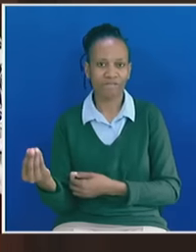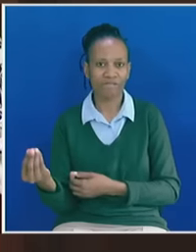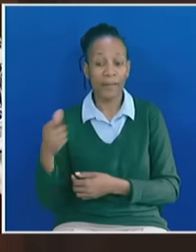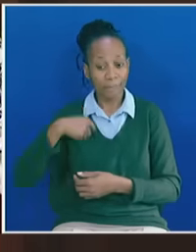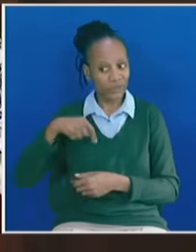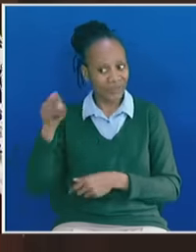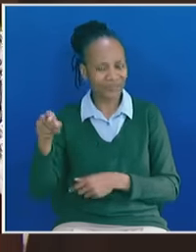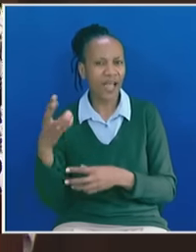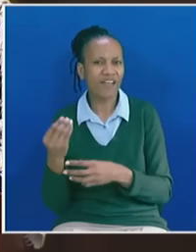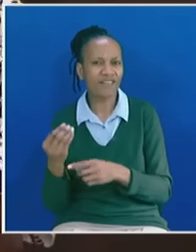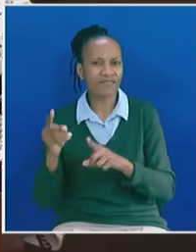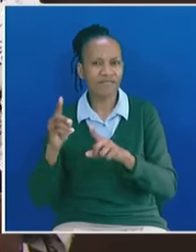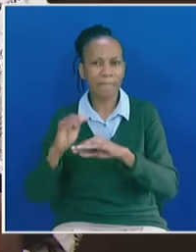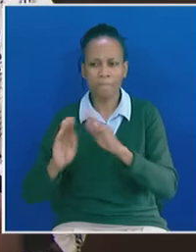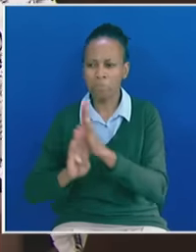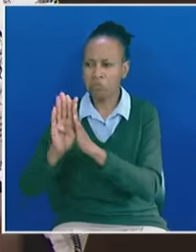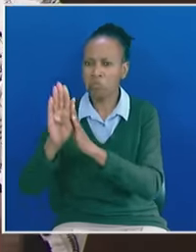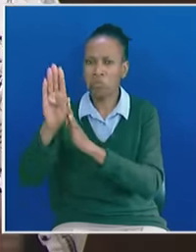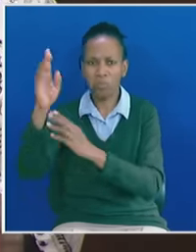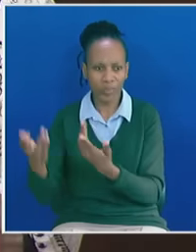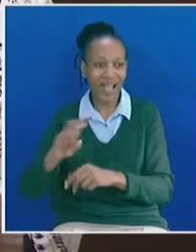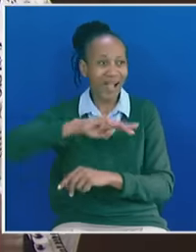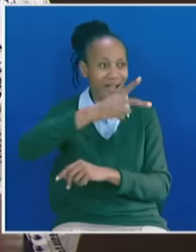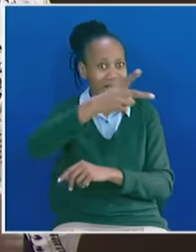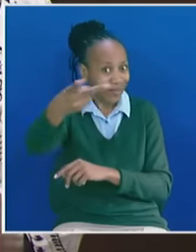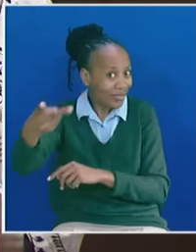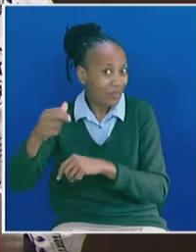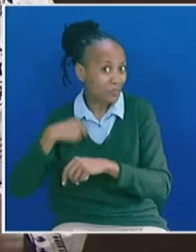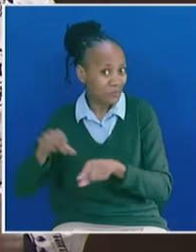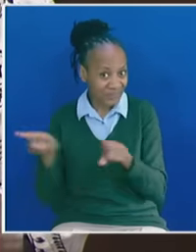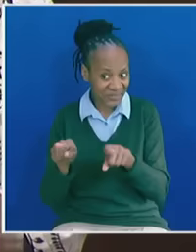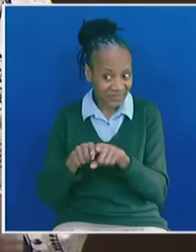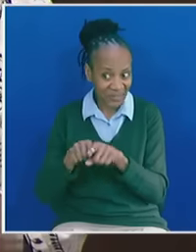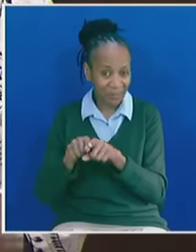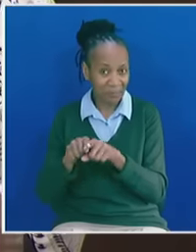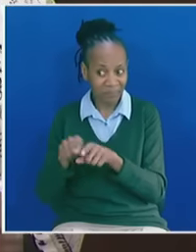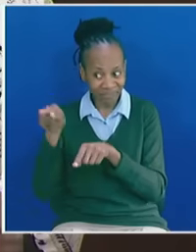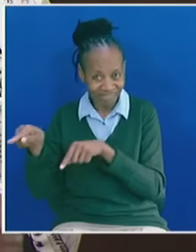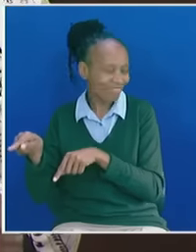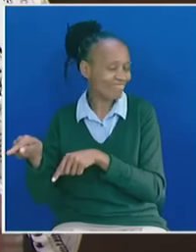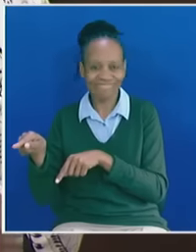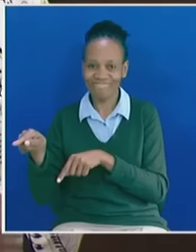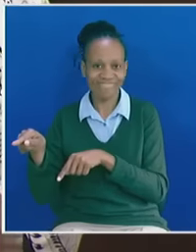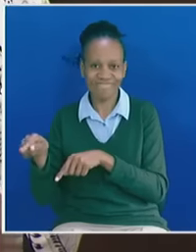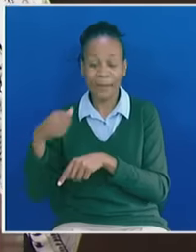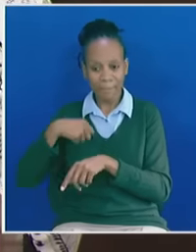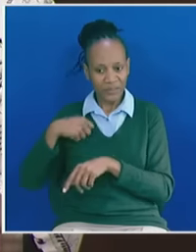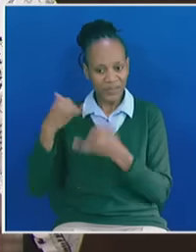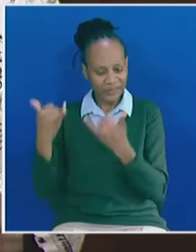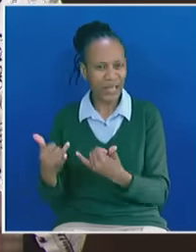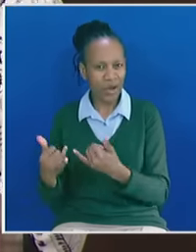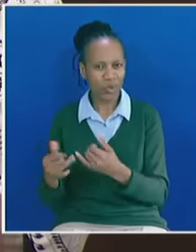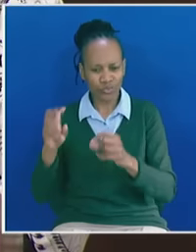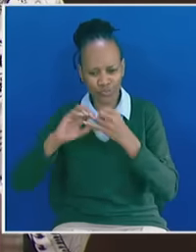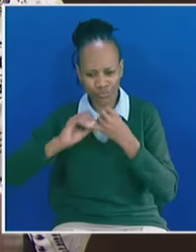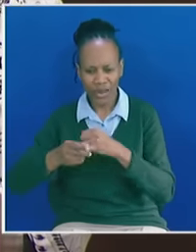credit rating as some others. No other municipality in the country has a higher credit rating. The municipality has initiated